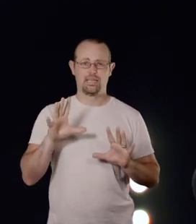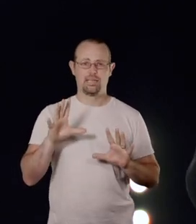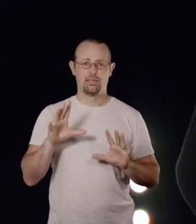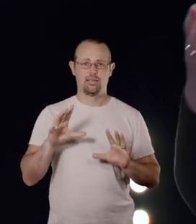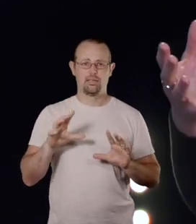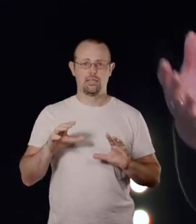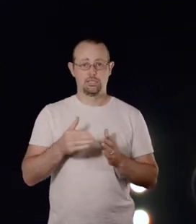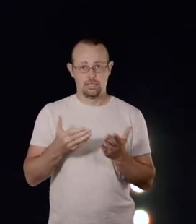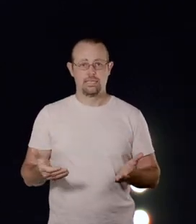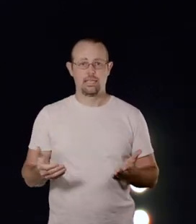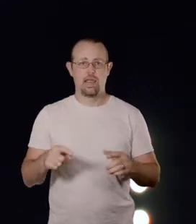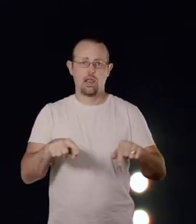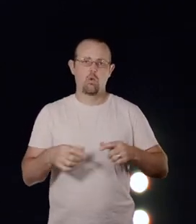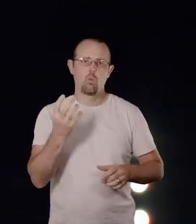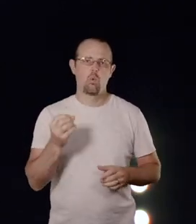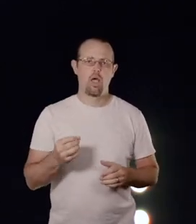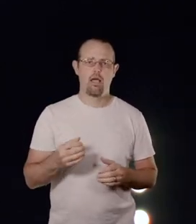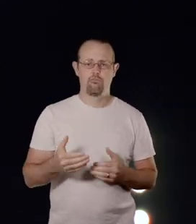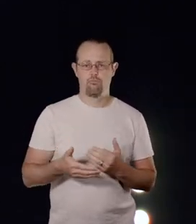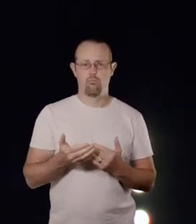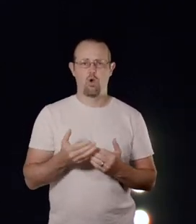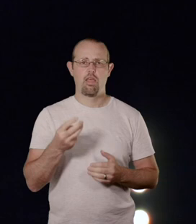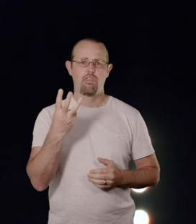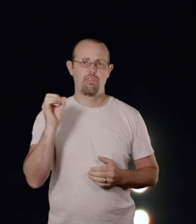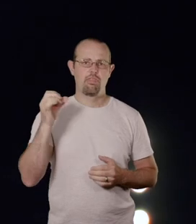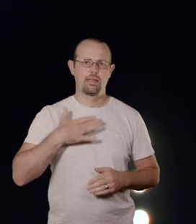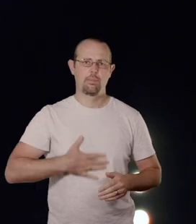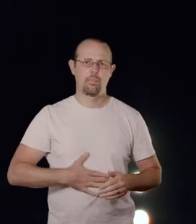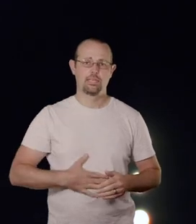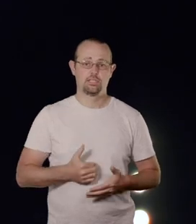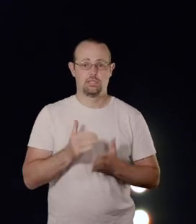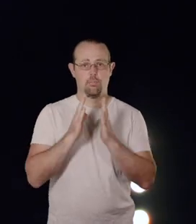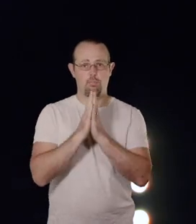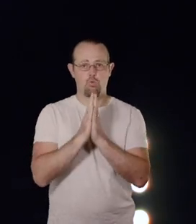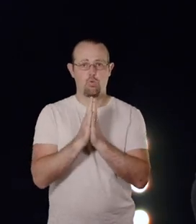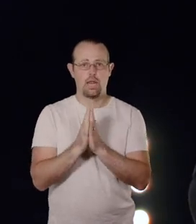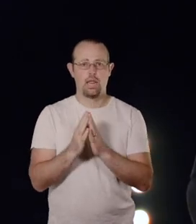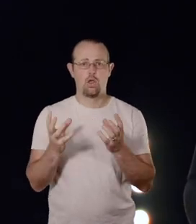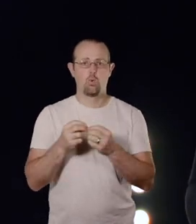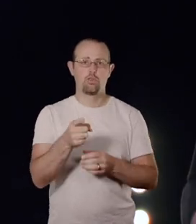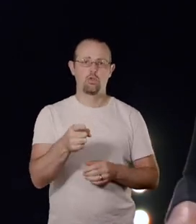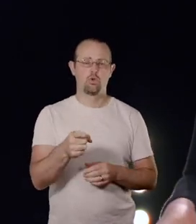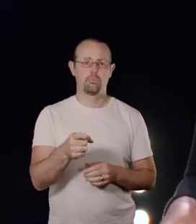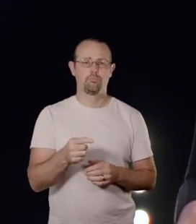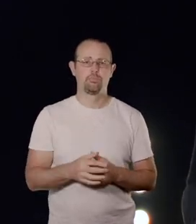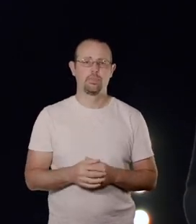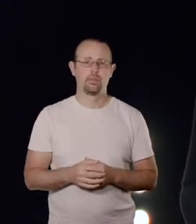today, just ready to pray with you. And you'll have the opportunity at the end of this message. But you know what? Faith over